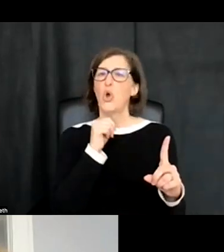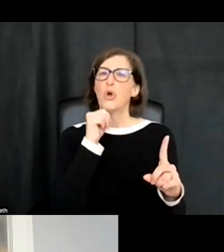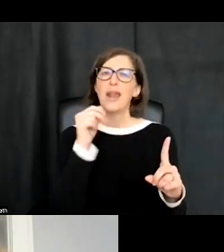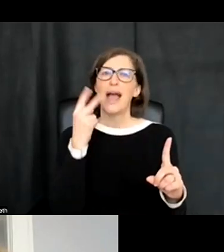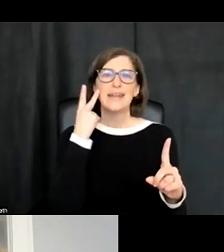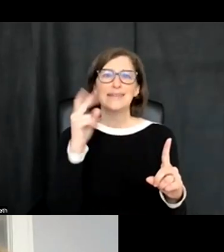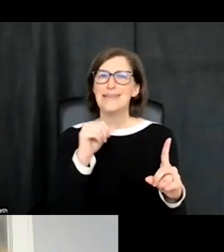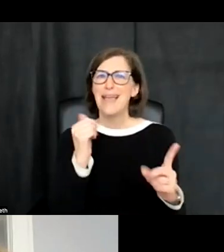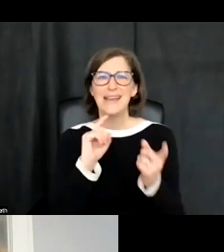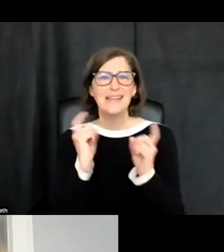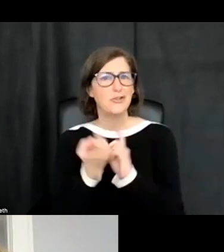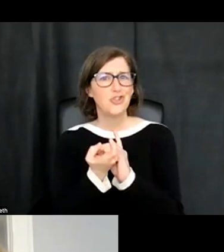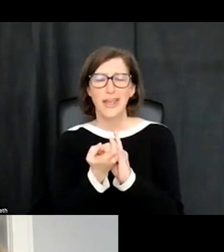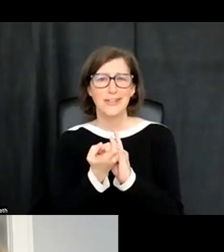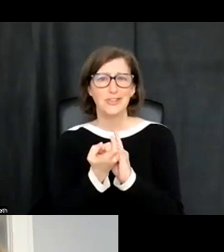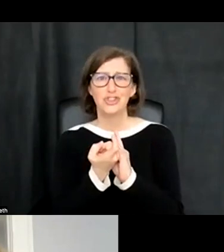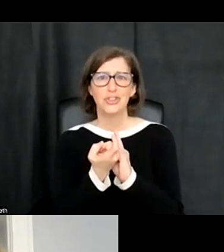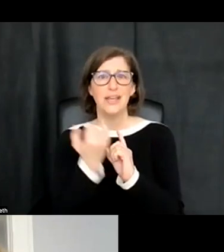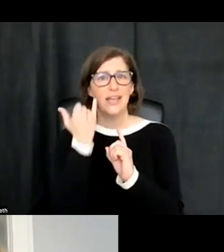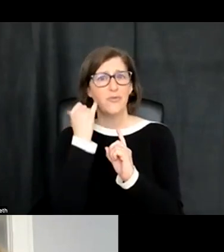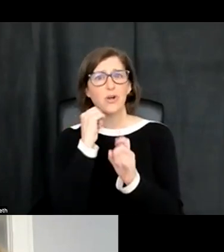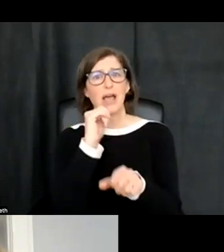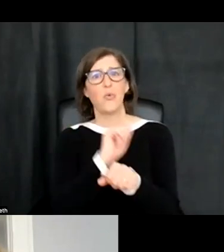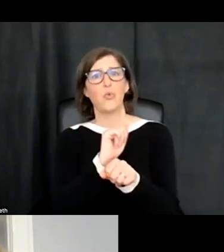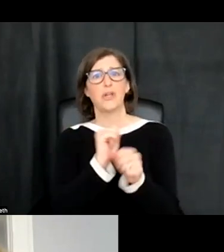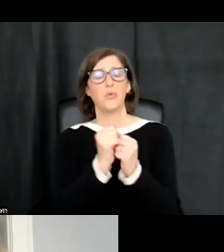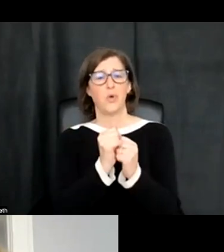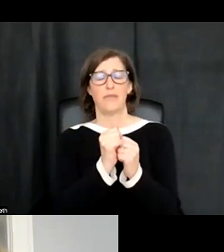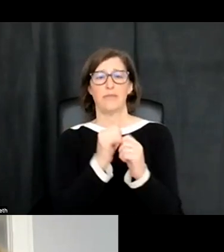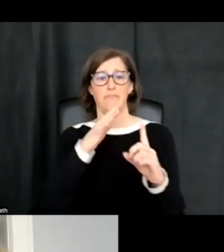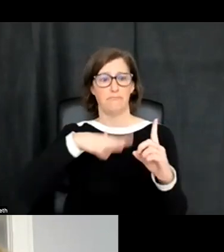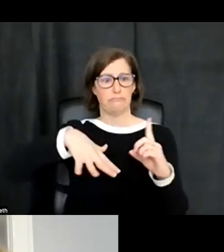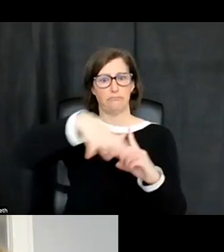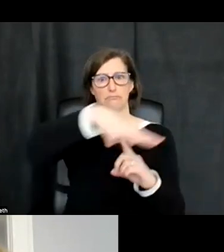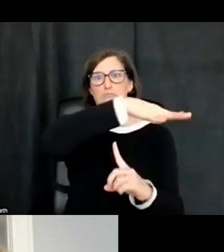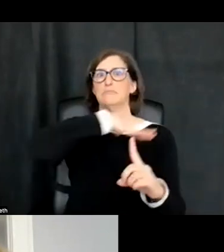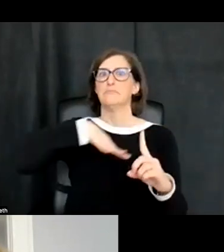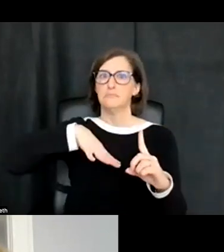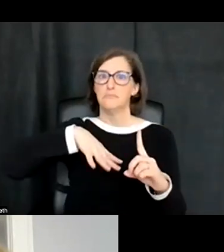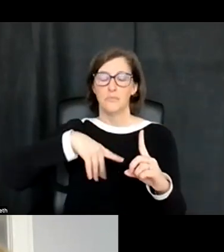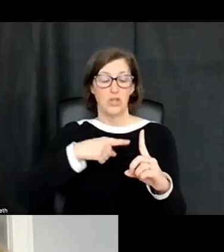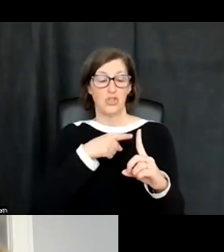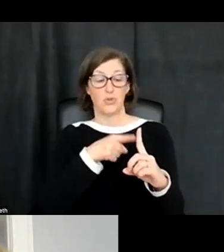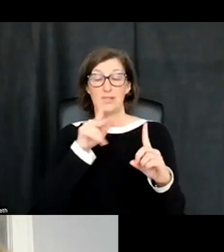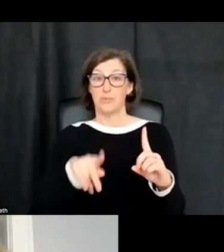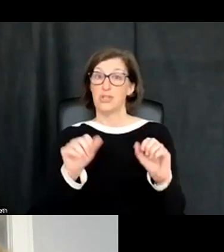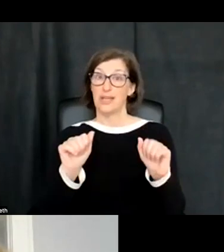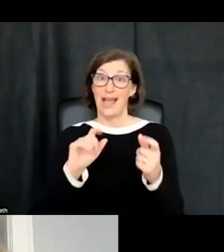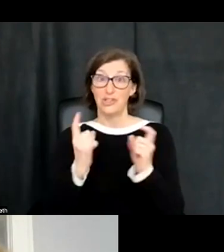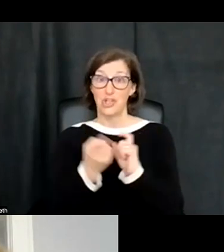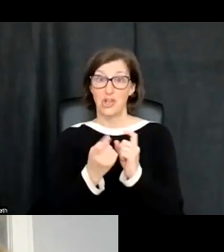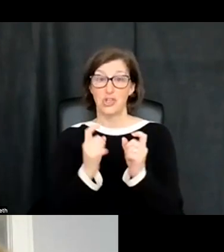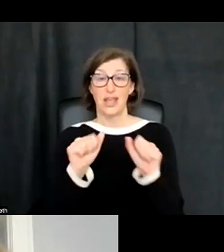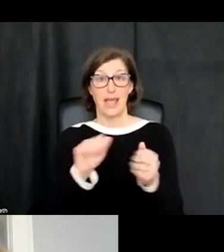any change as long as we're not working with the external environment. So the young person can be changed and become